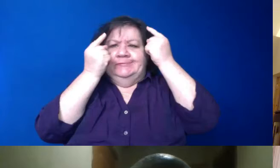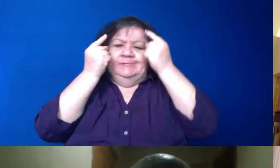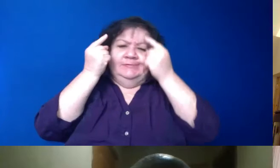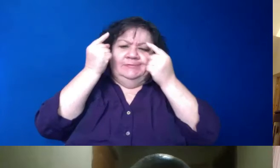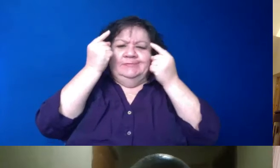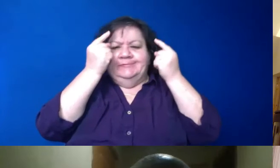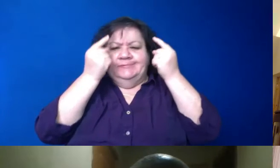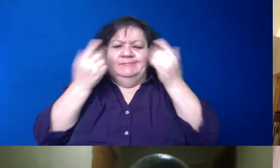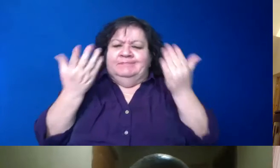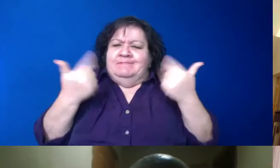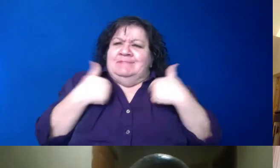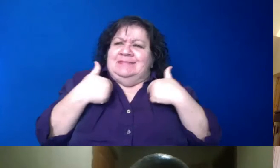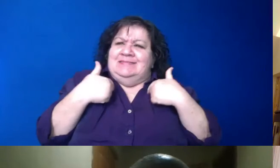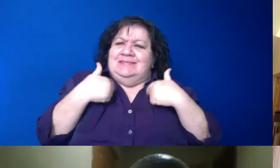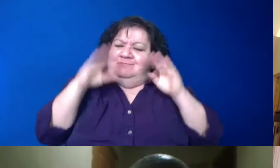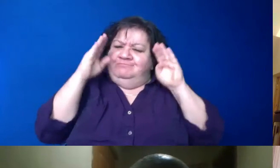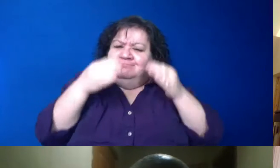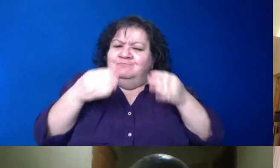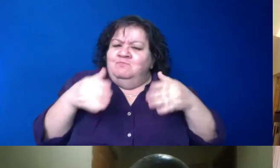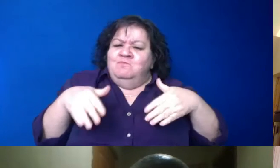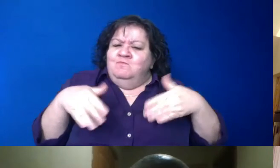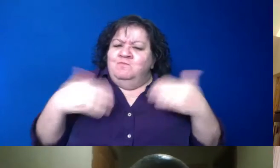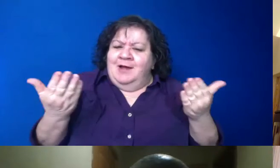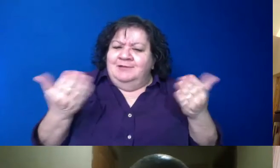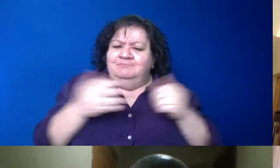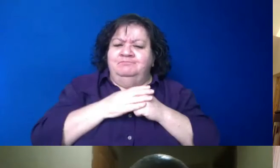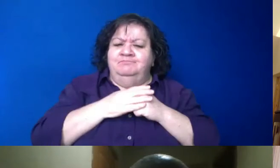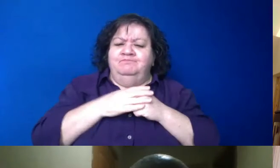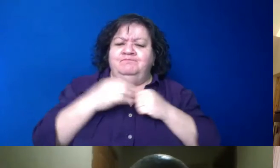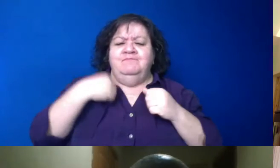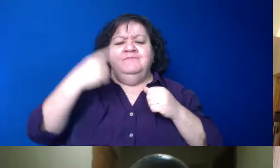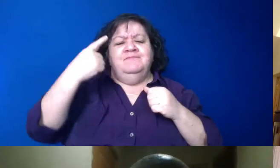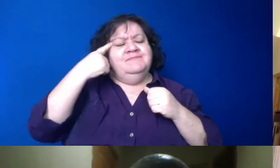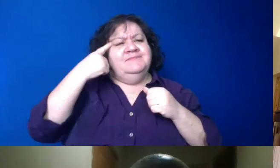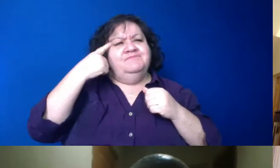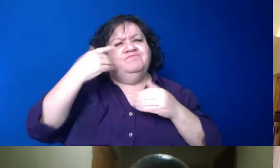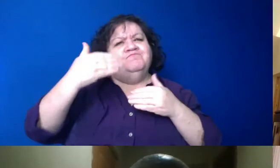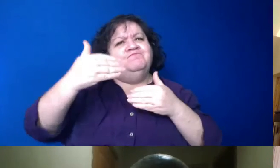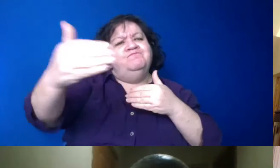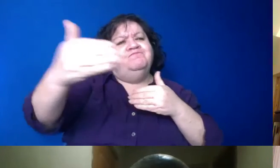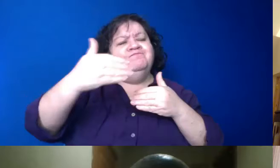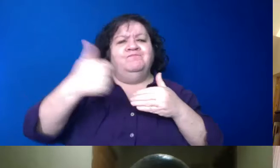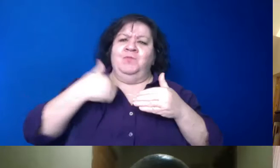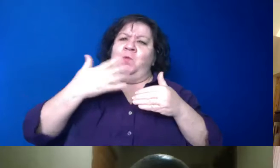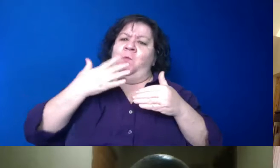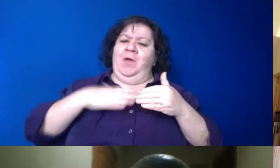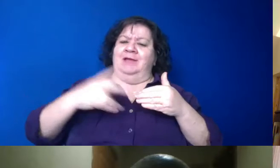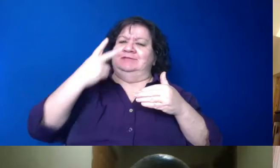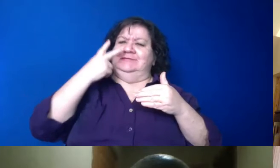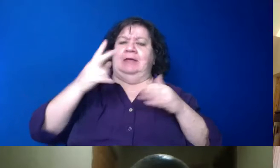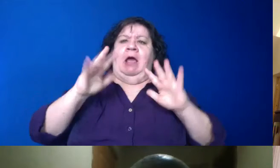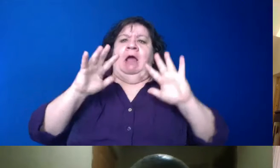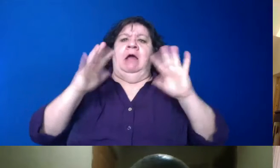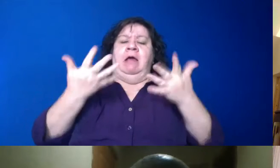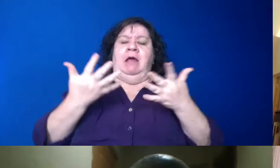like. Climate change is another grand existential threat facing humanity. I'm very minded